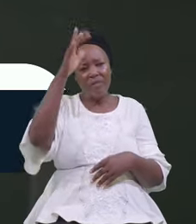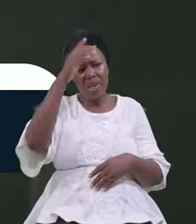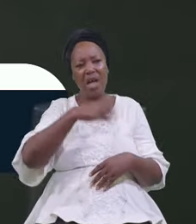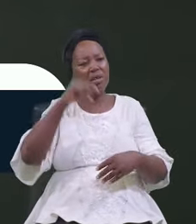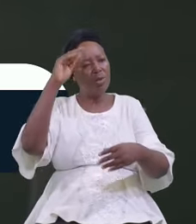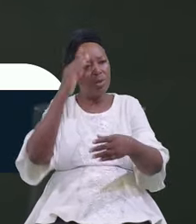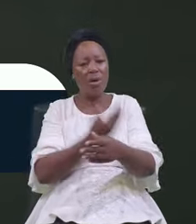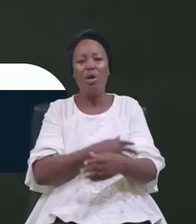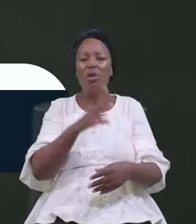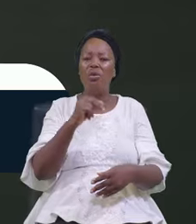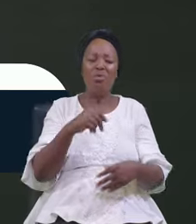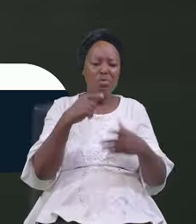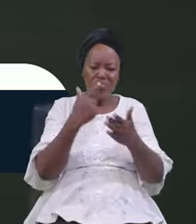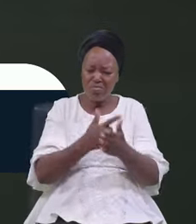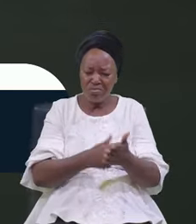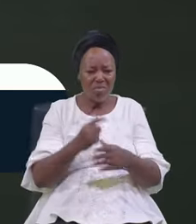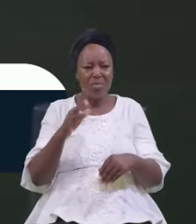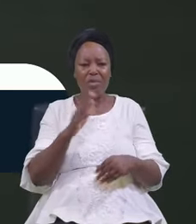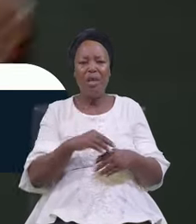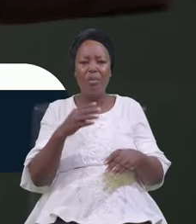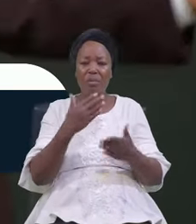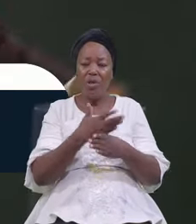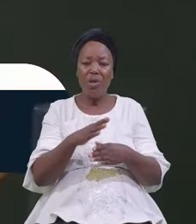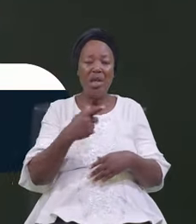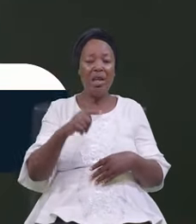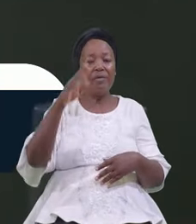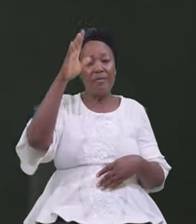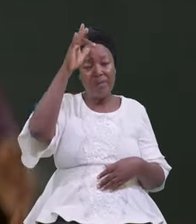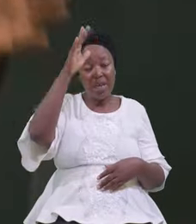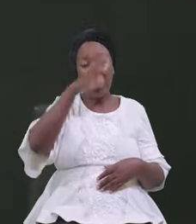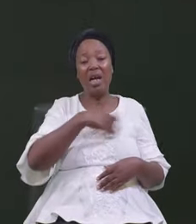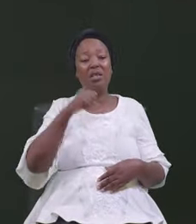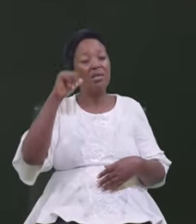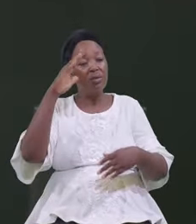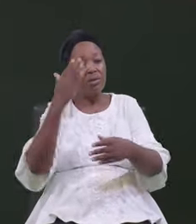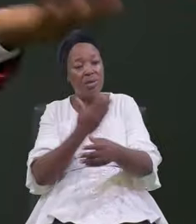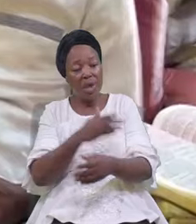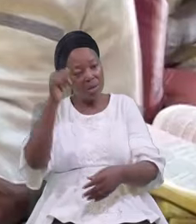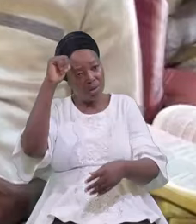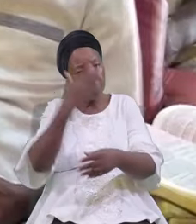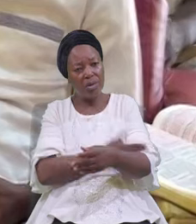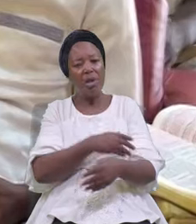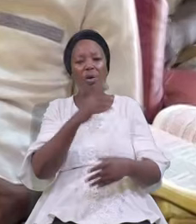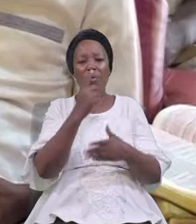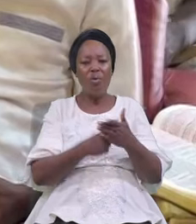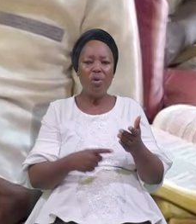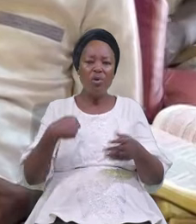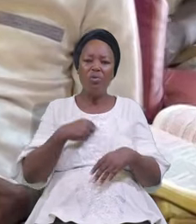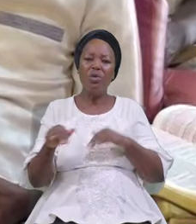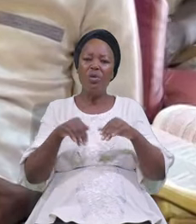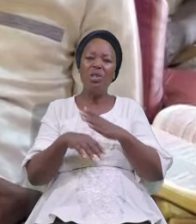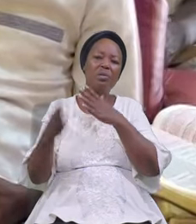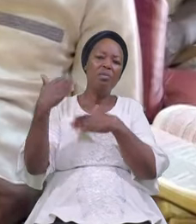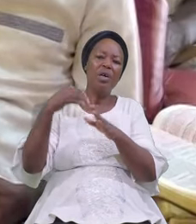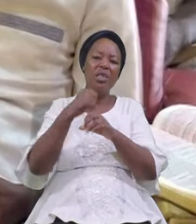No disputation, no debate between the Father and the Son. What we're doing in this new year